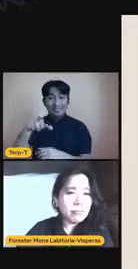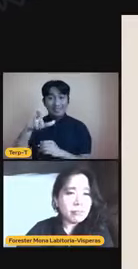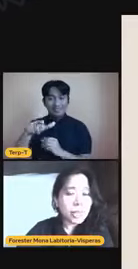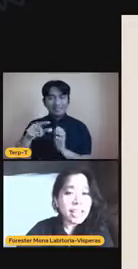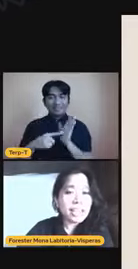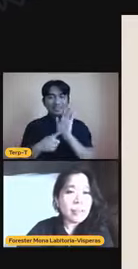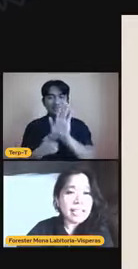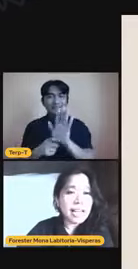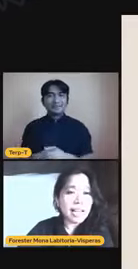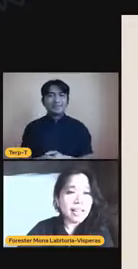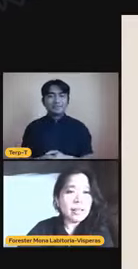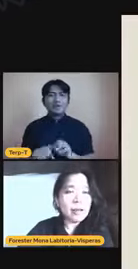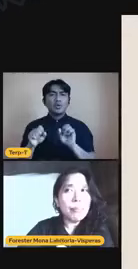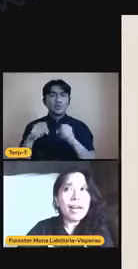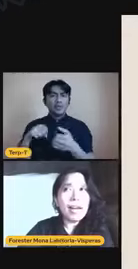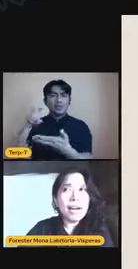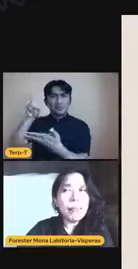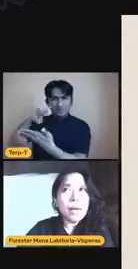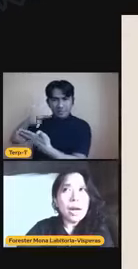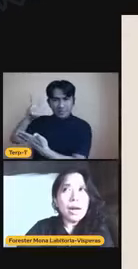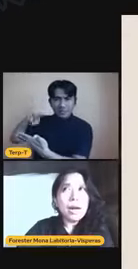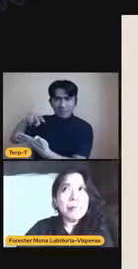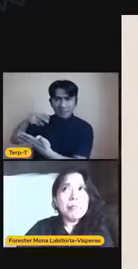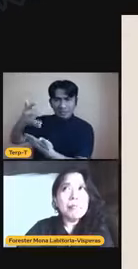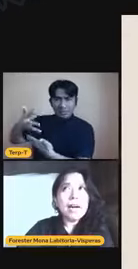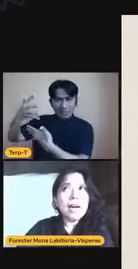Now, pwede nating basahin para